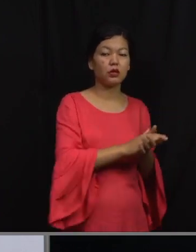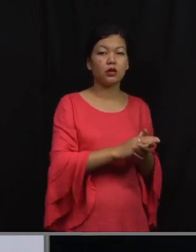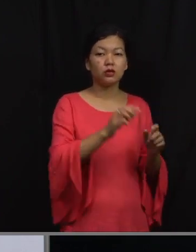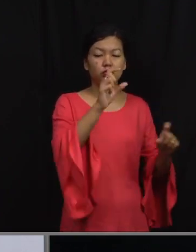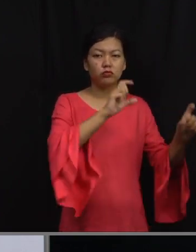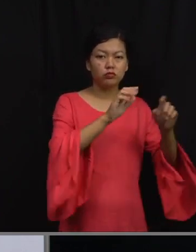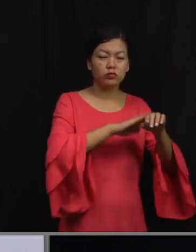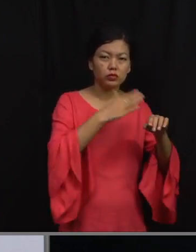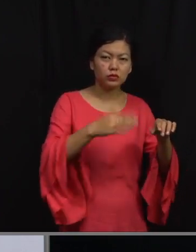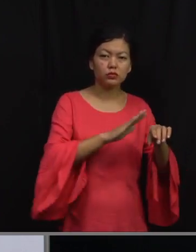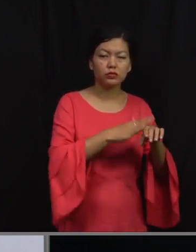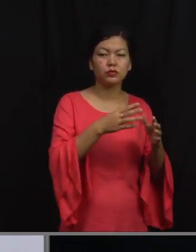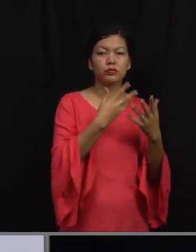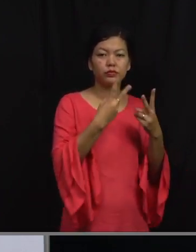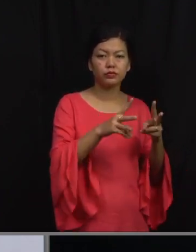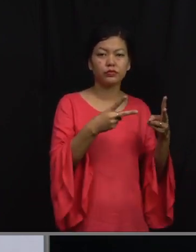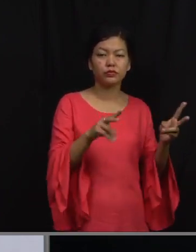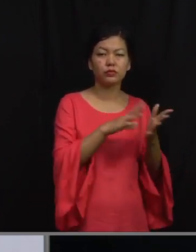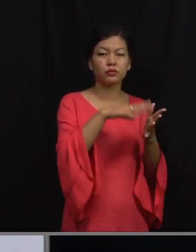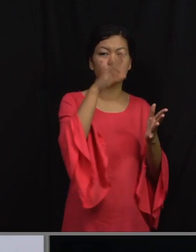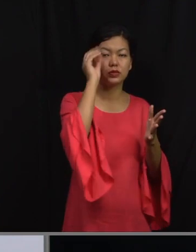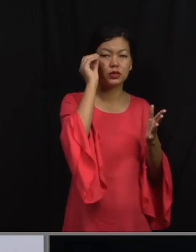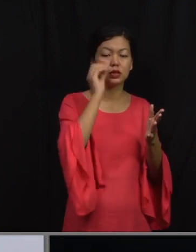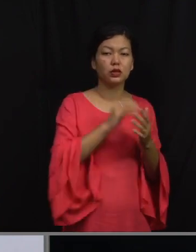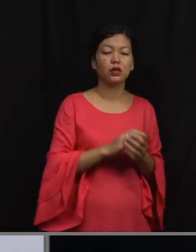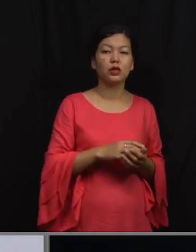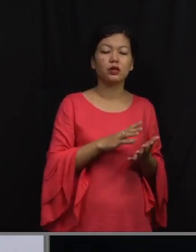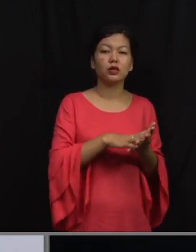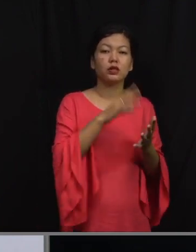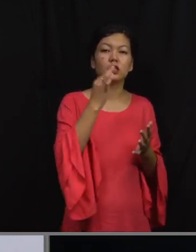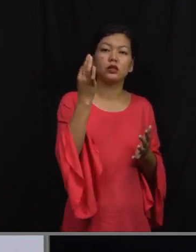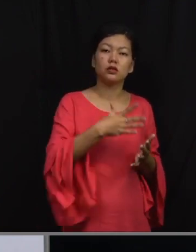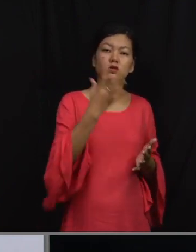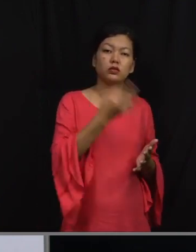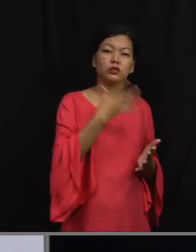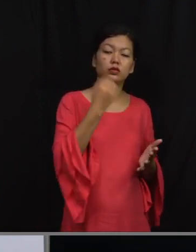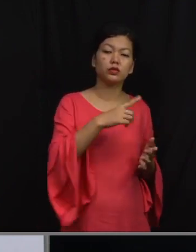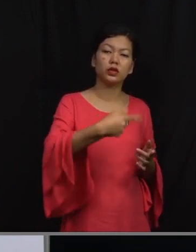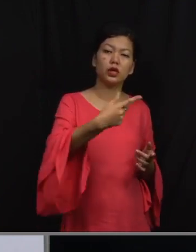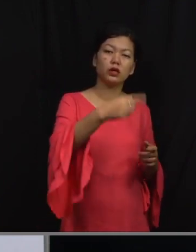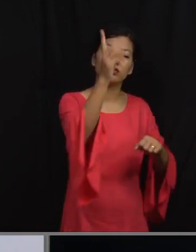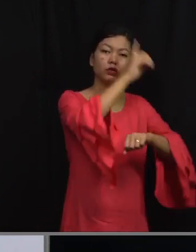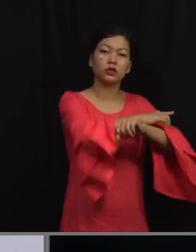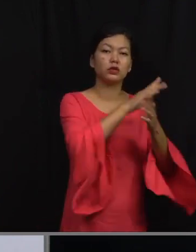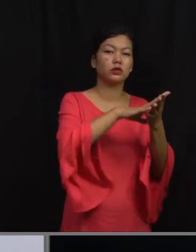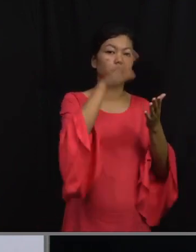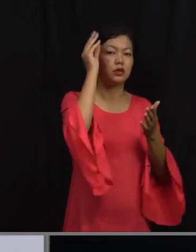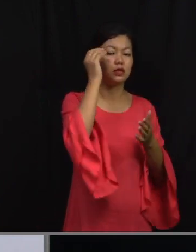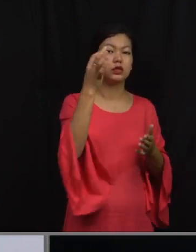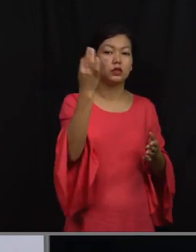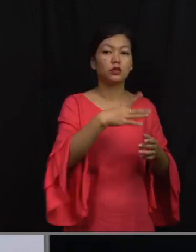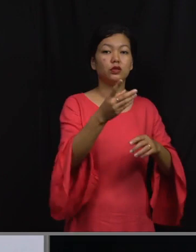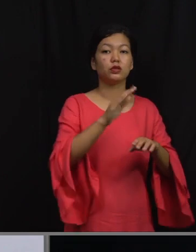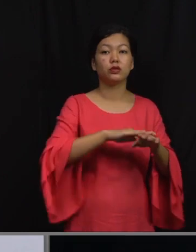new things, or in the language of science, I'll say this, new experiment. We can